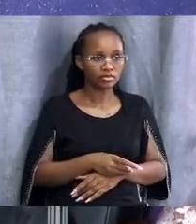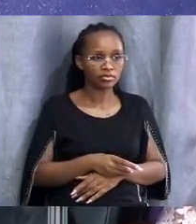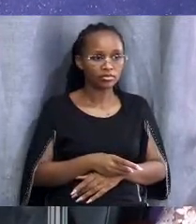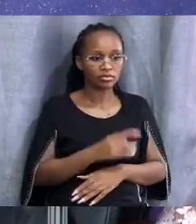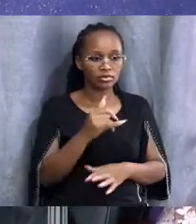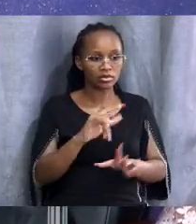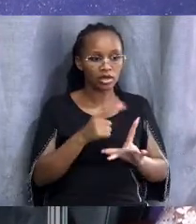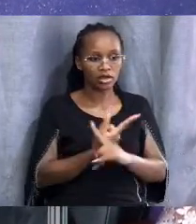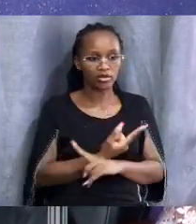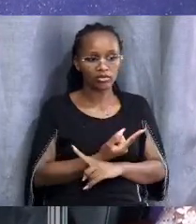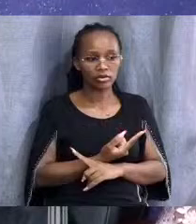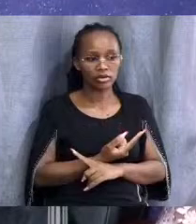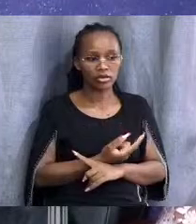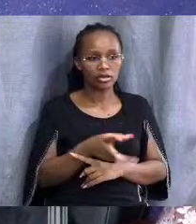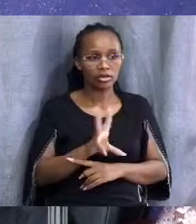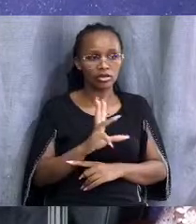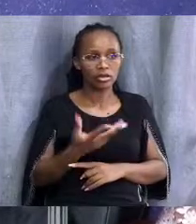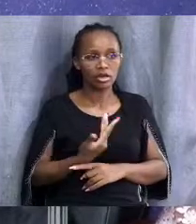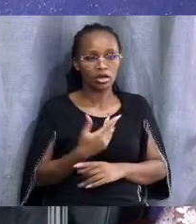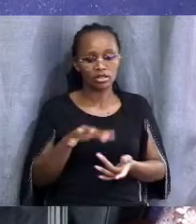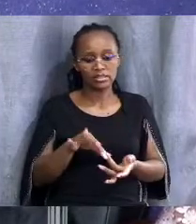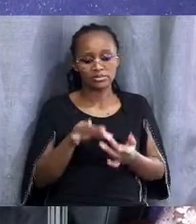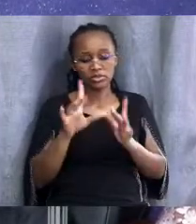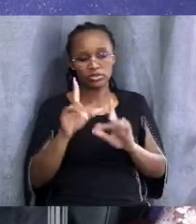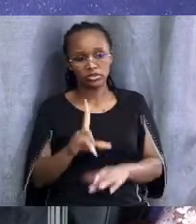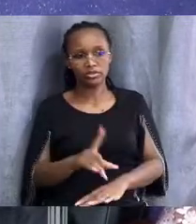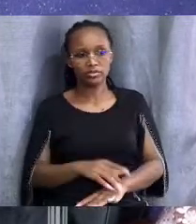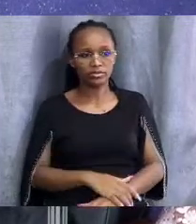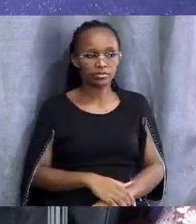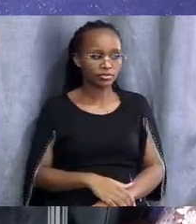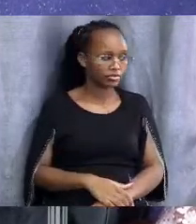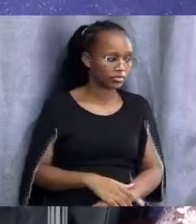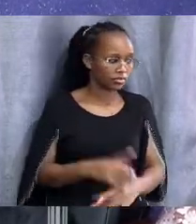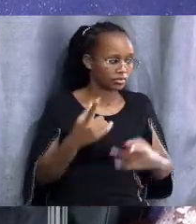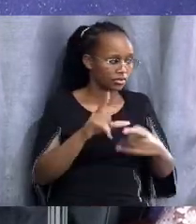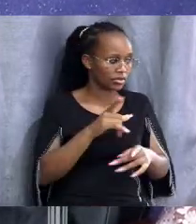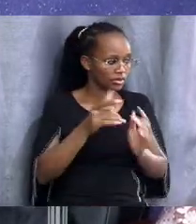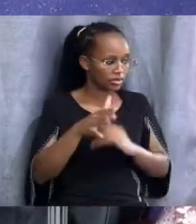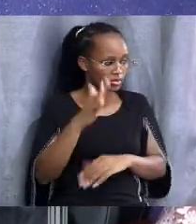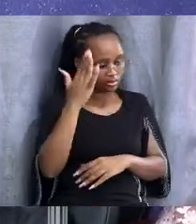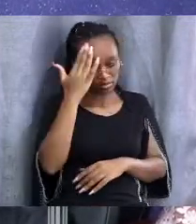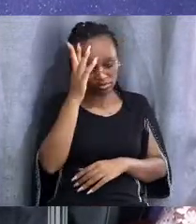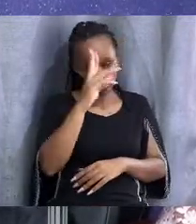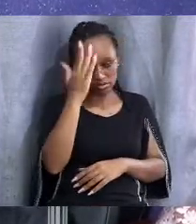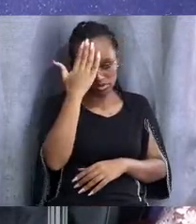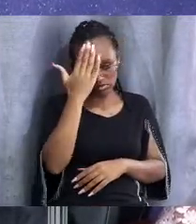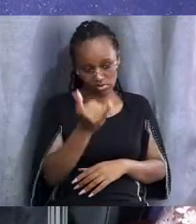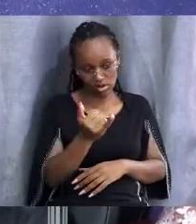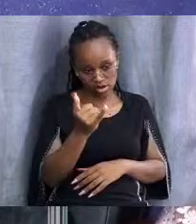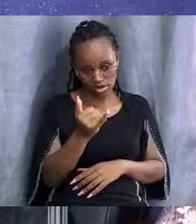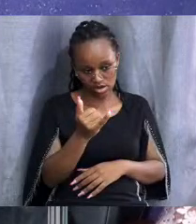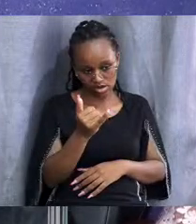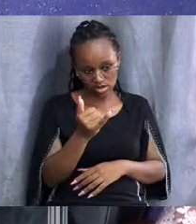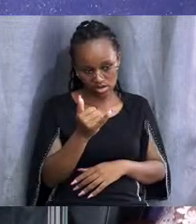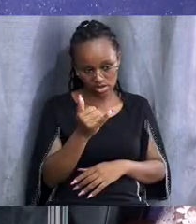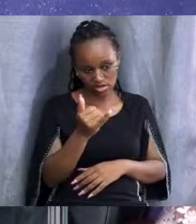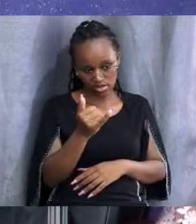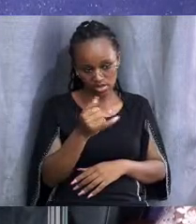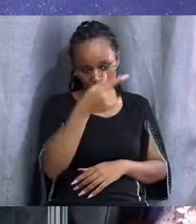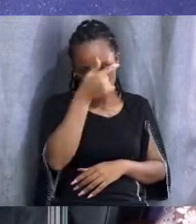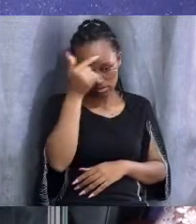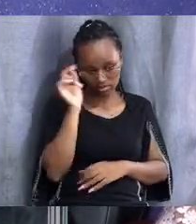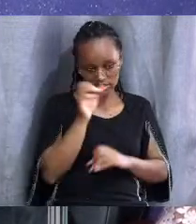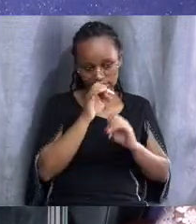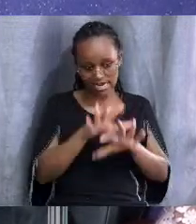it is a different one and a unique one. But God knows the reason why, because there